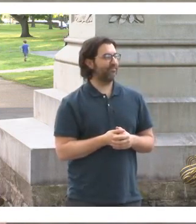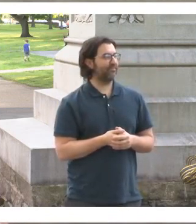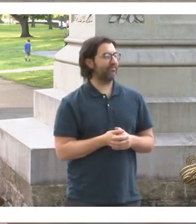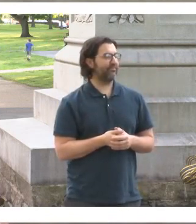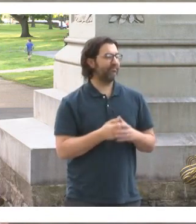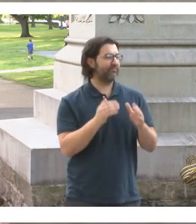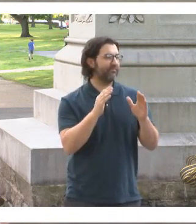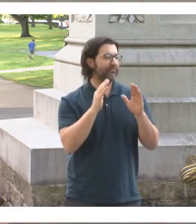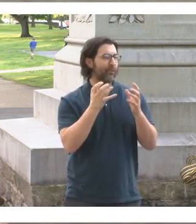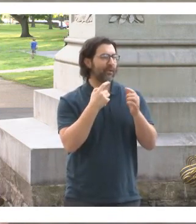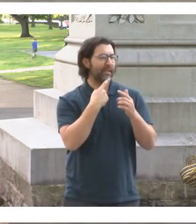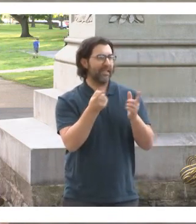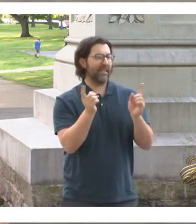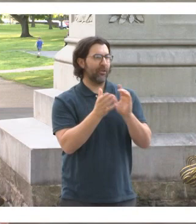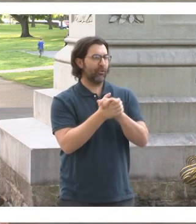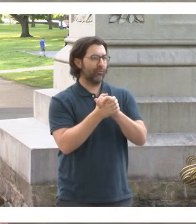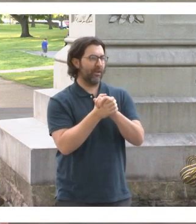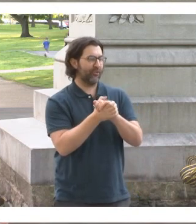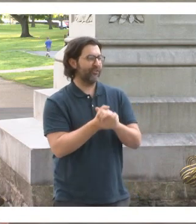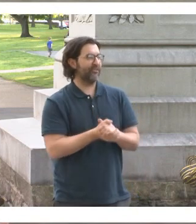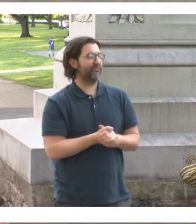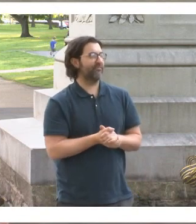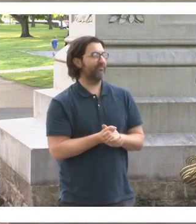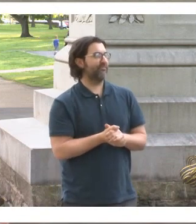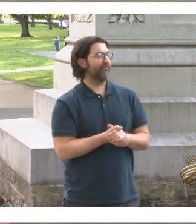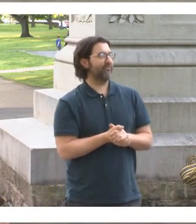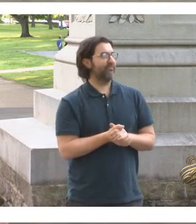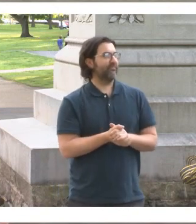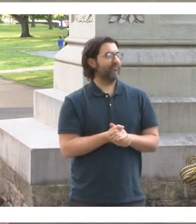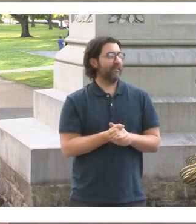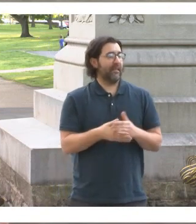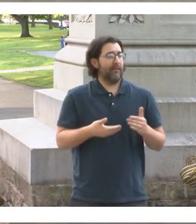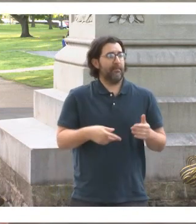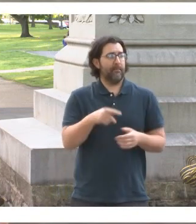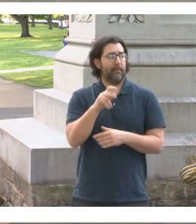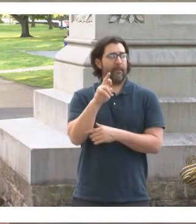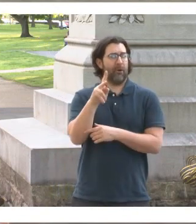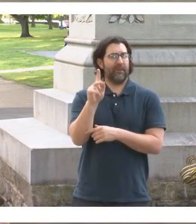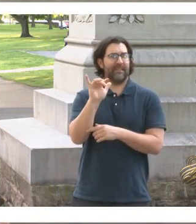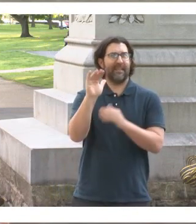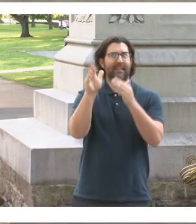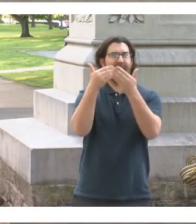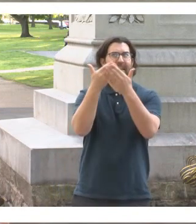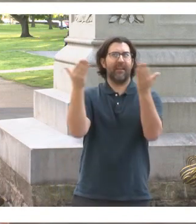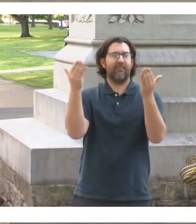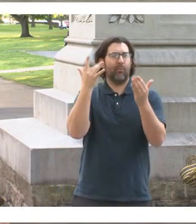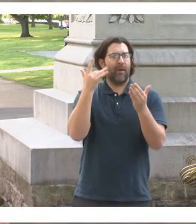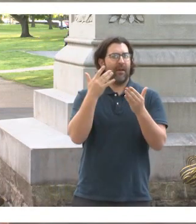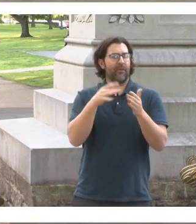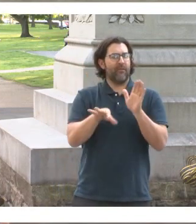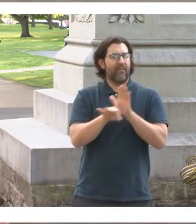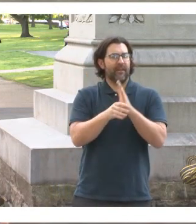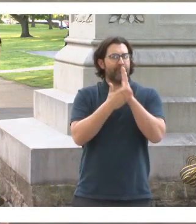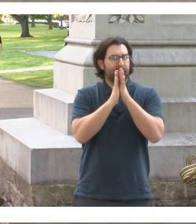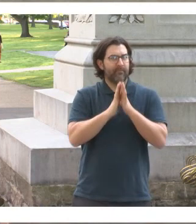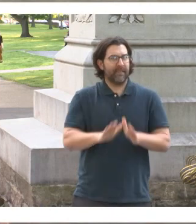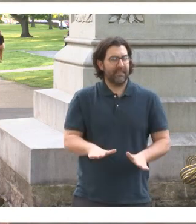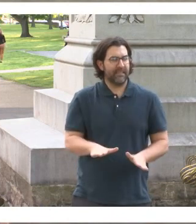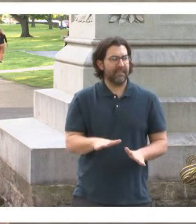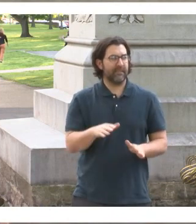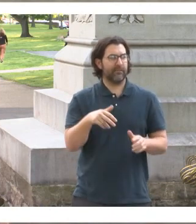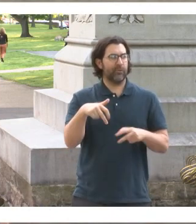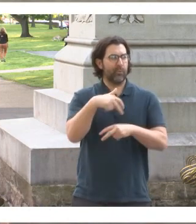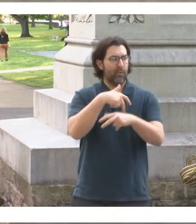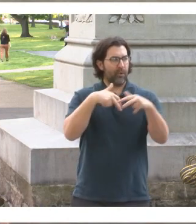Listen, I just want to say congratulations. To me, the parks are like heaven. It's where you find serenity. It's where you can